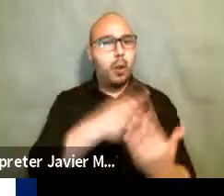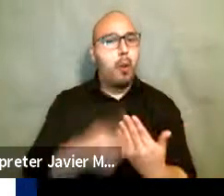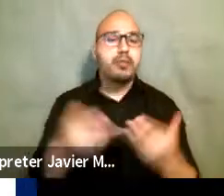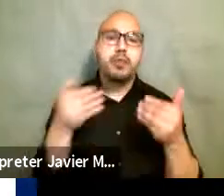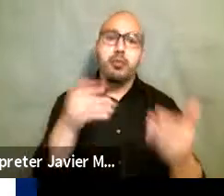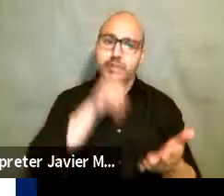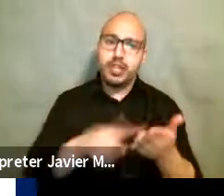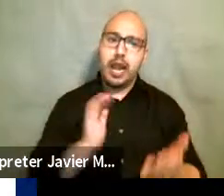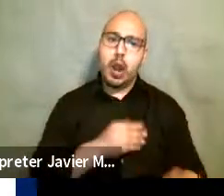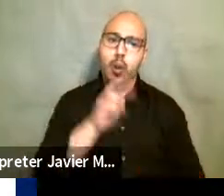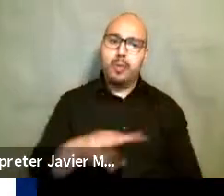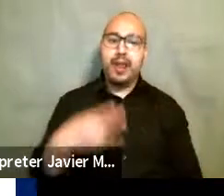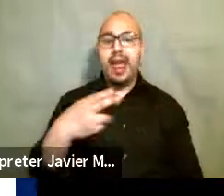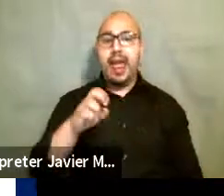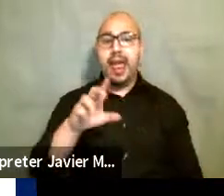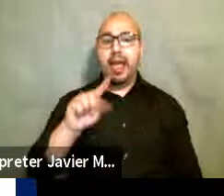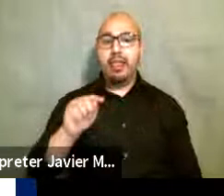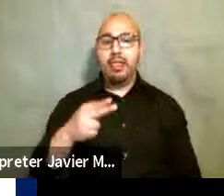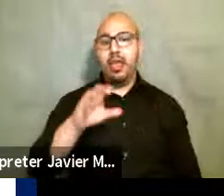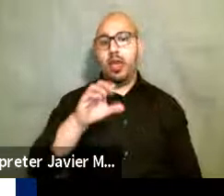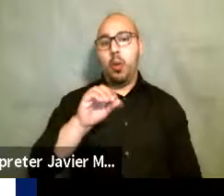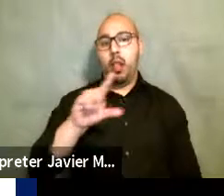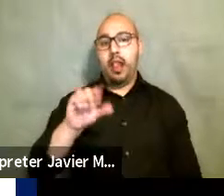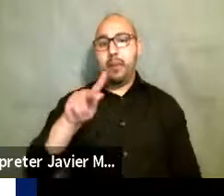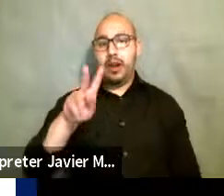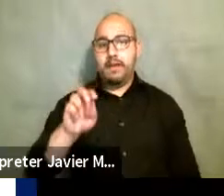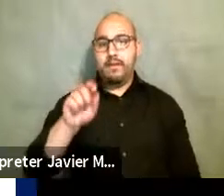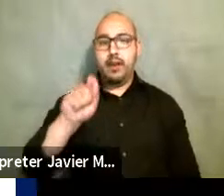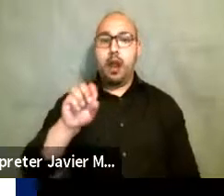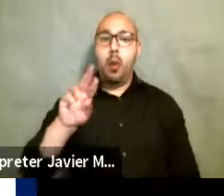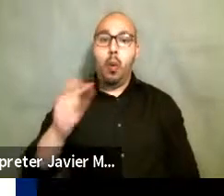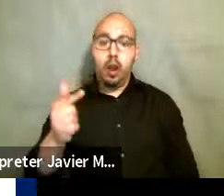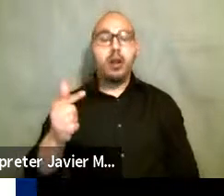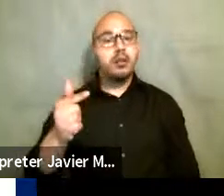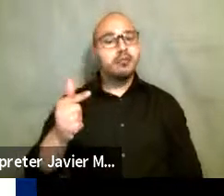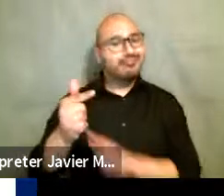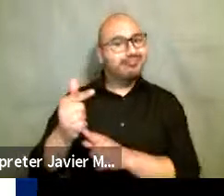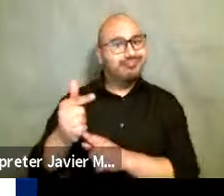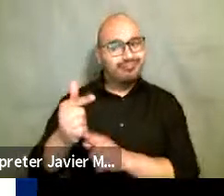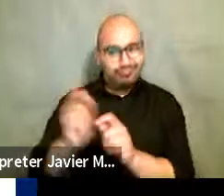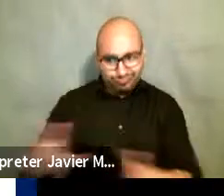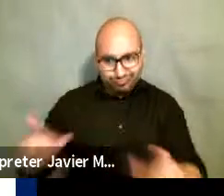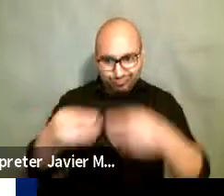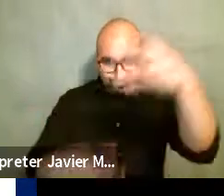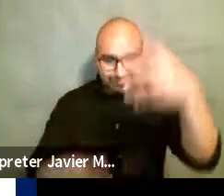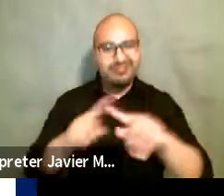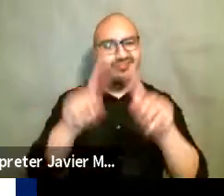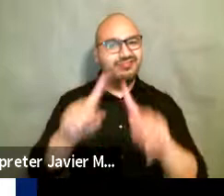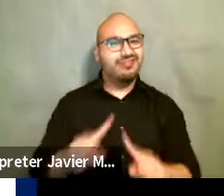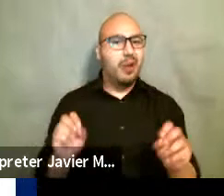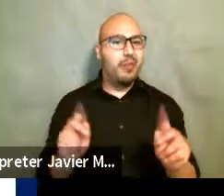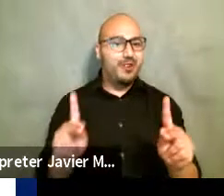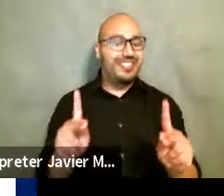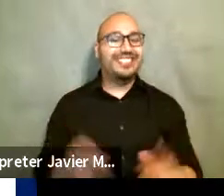Again, healthcollaborative.org. And there you can find many other volunteer opportunities as well. Thank you.